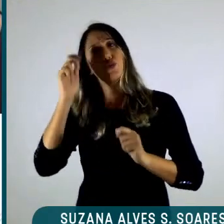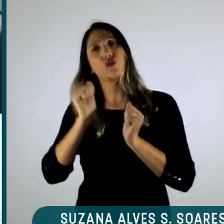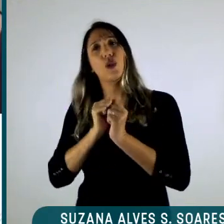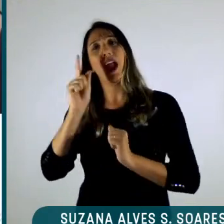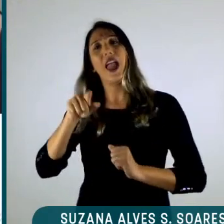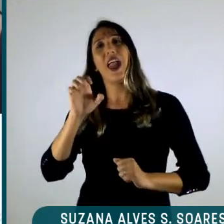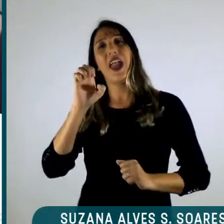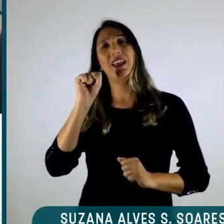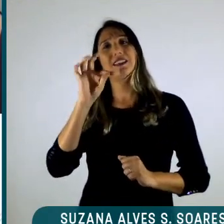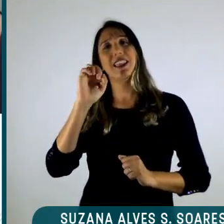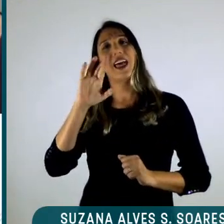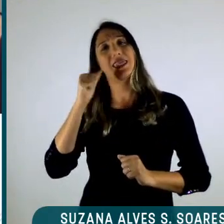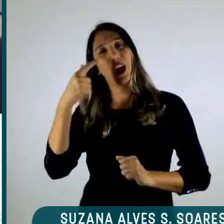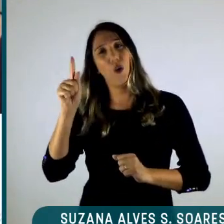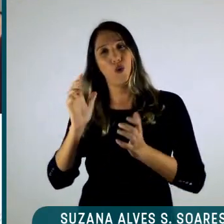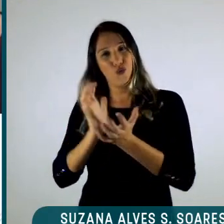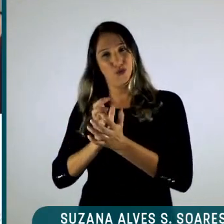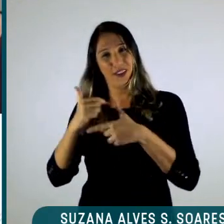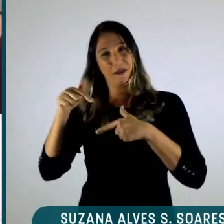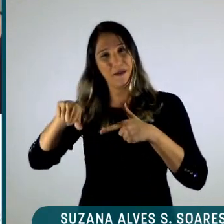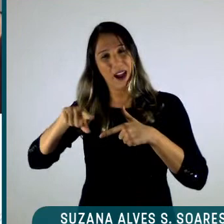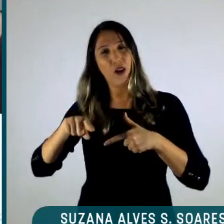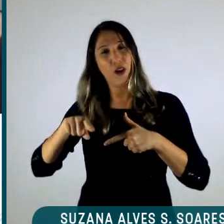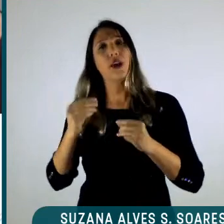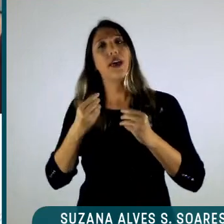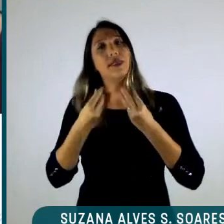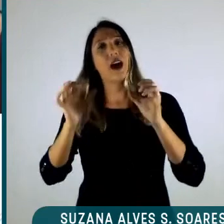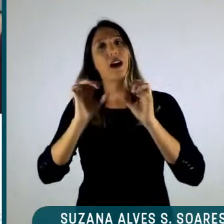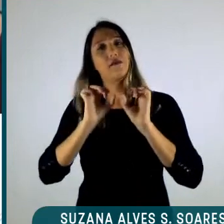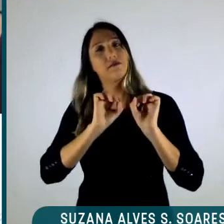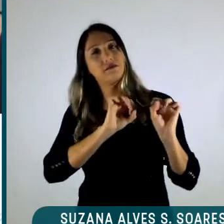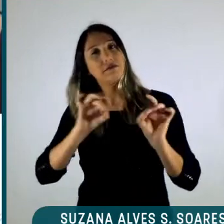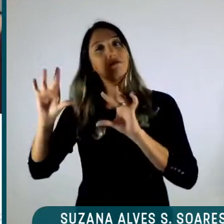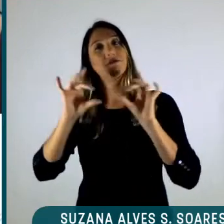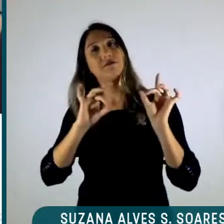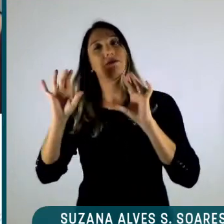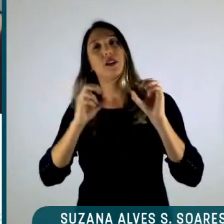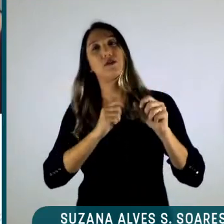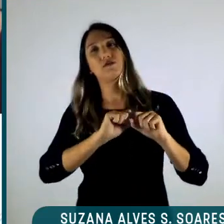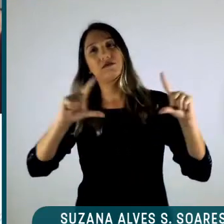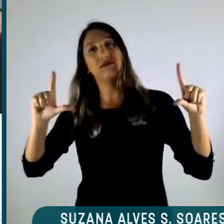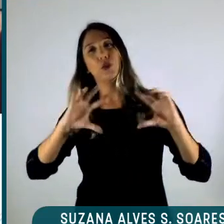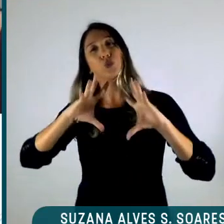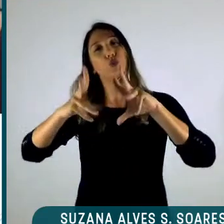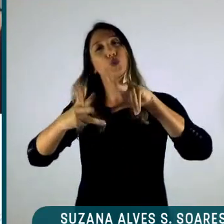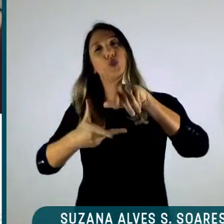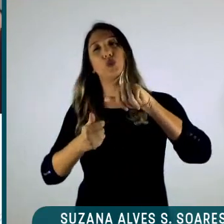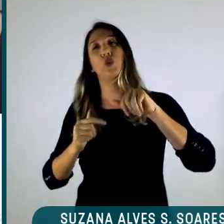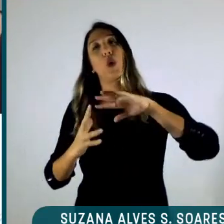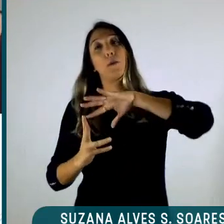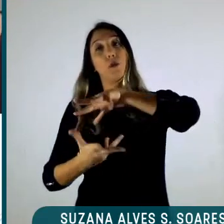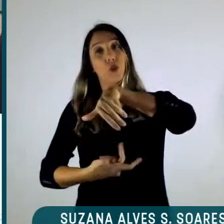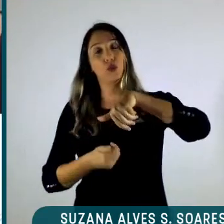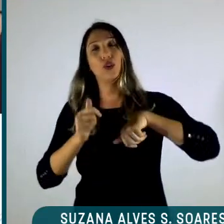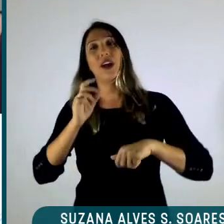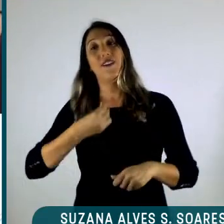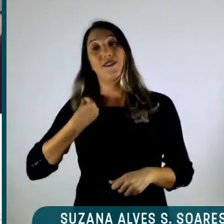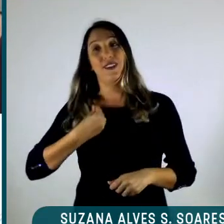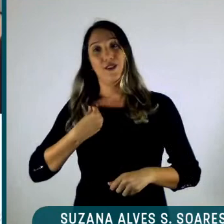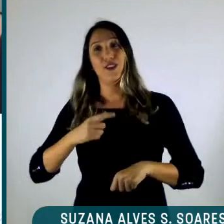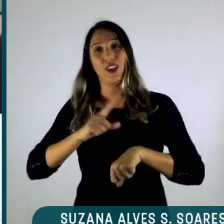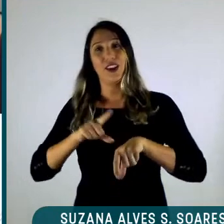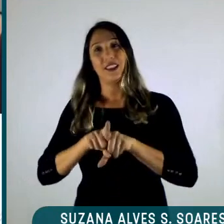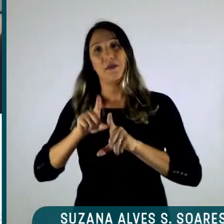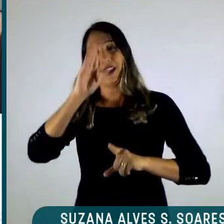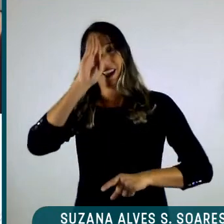BGM, and also our broadcast partner Estadão, which gives us the opportunity to transmit the event throughout the world